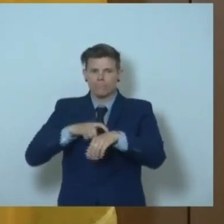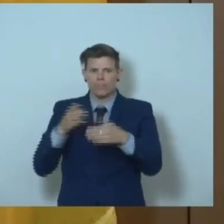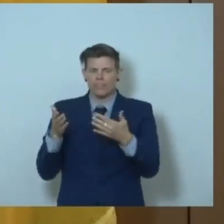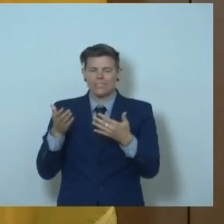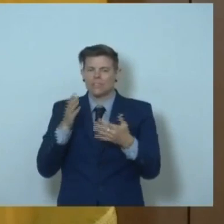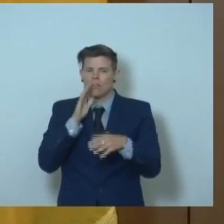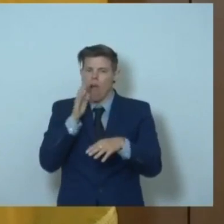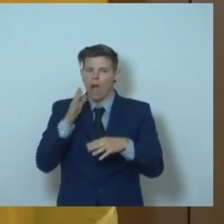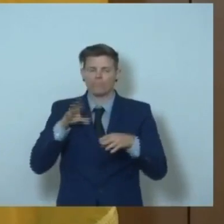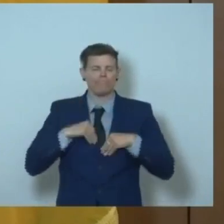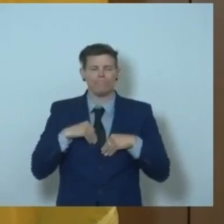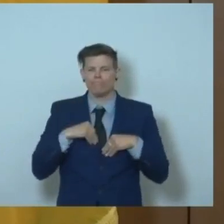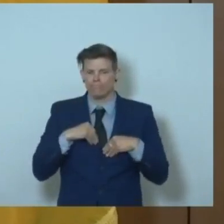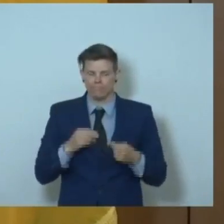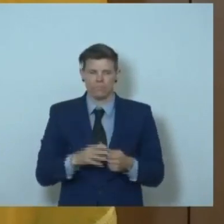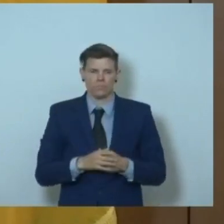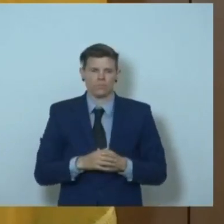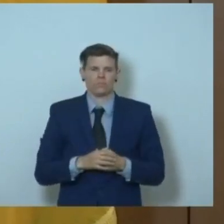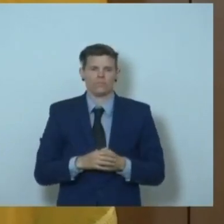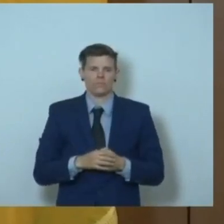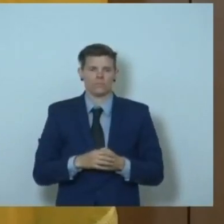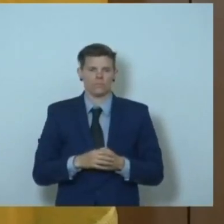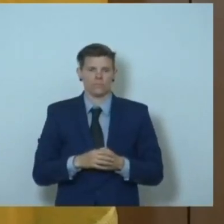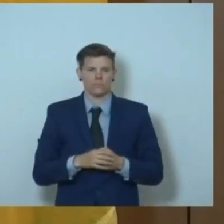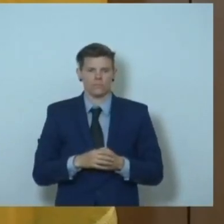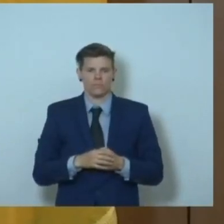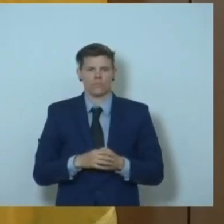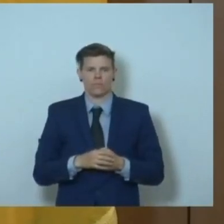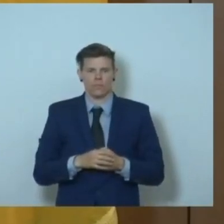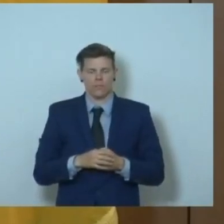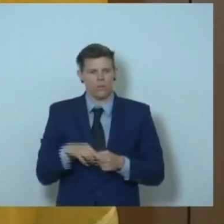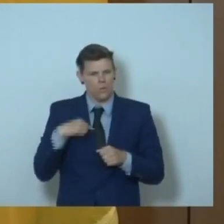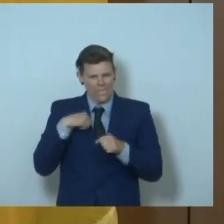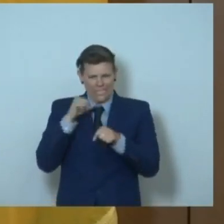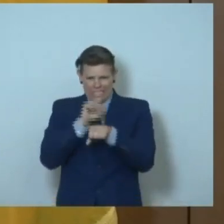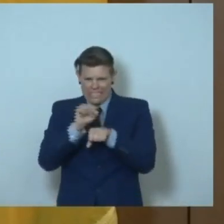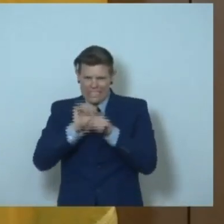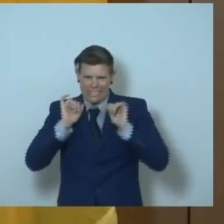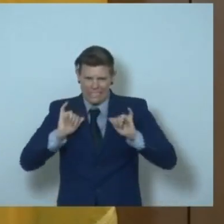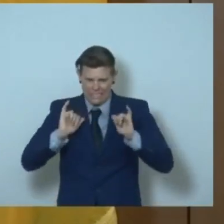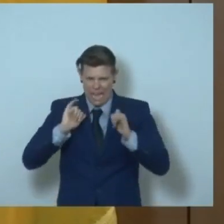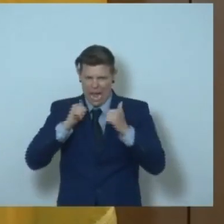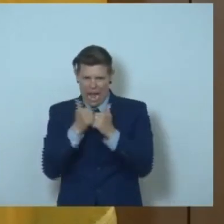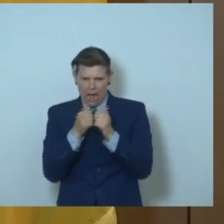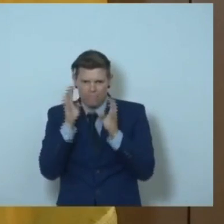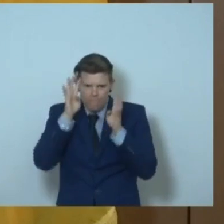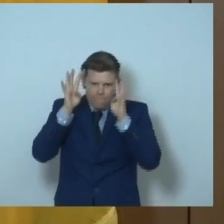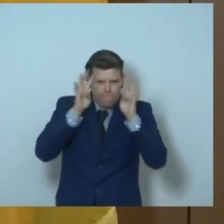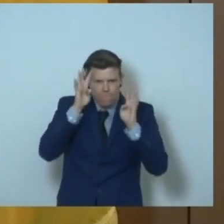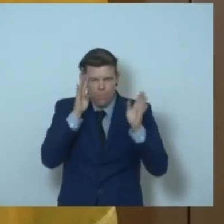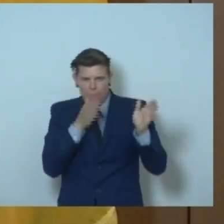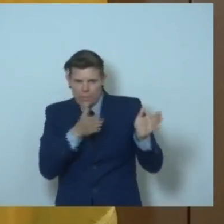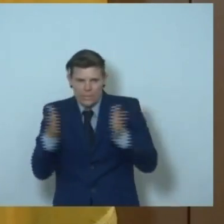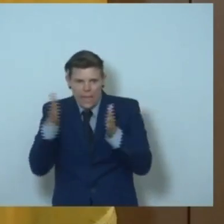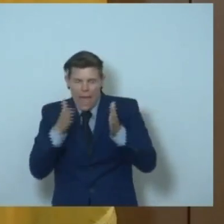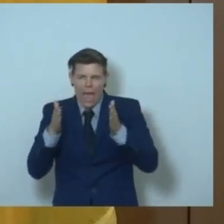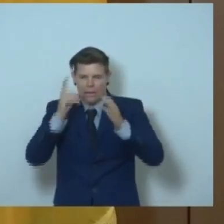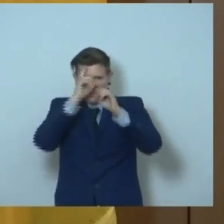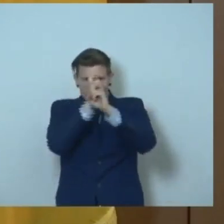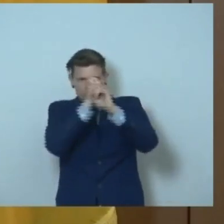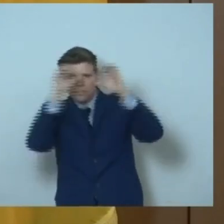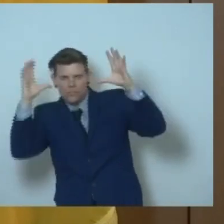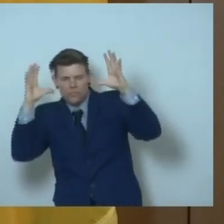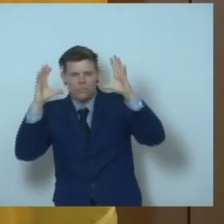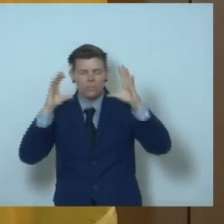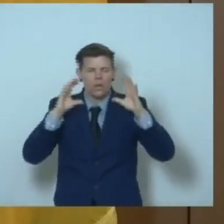So absolutely, we are working through a number of ideas, but it would be that